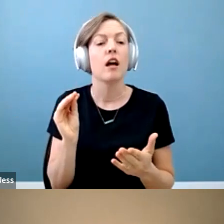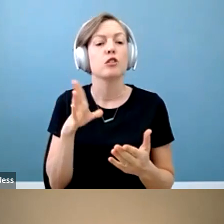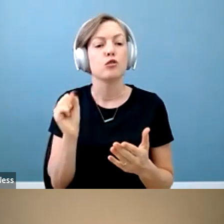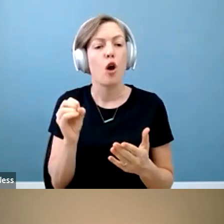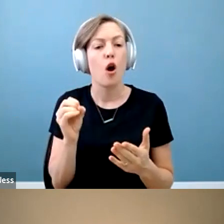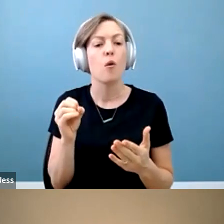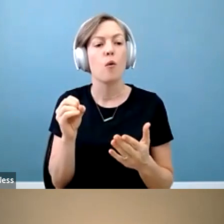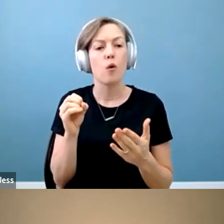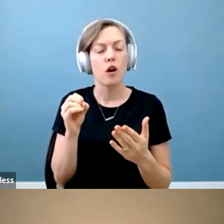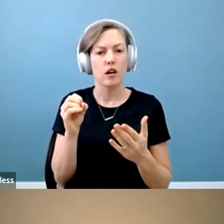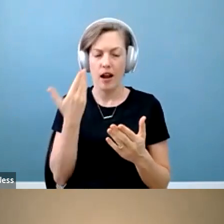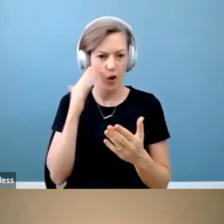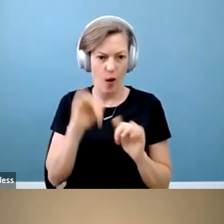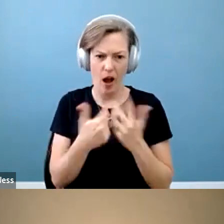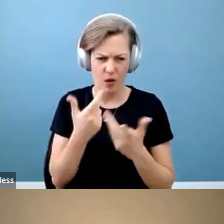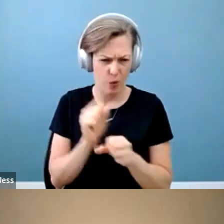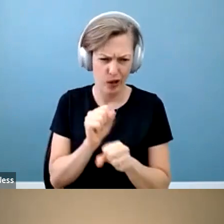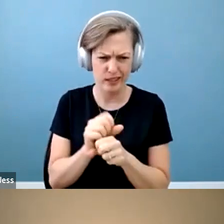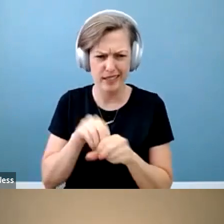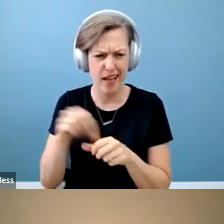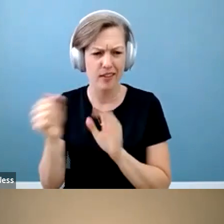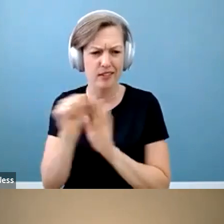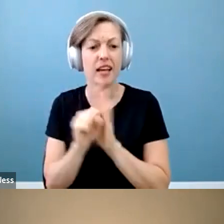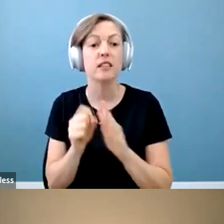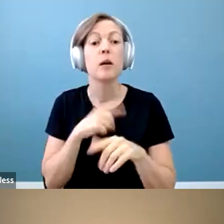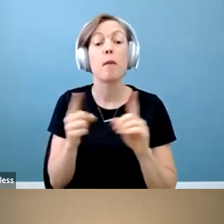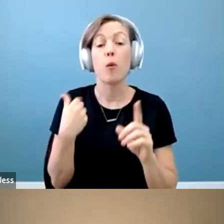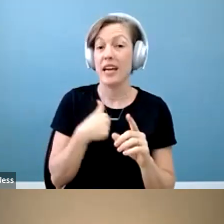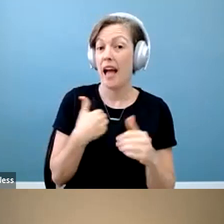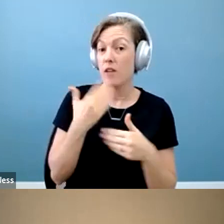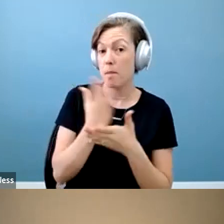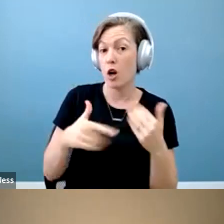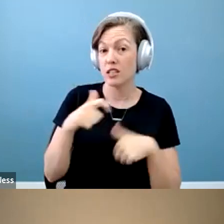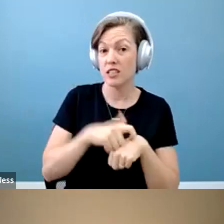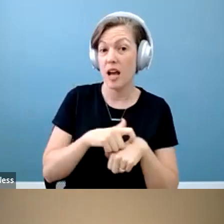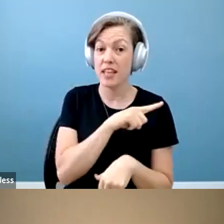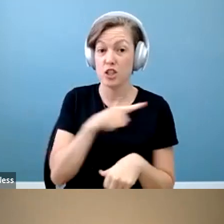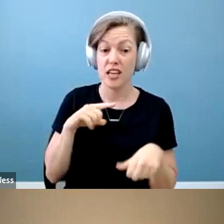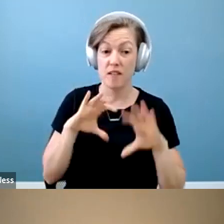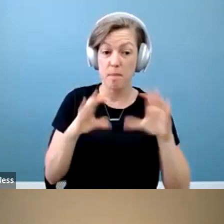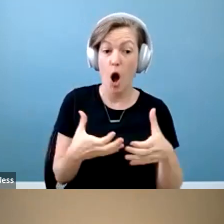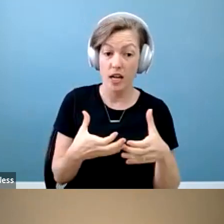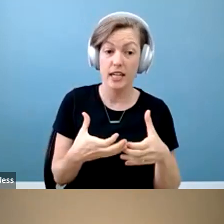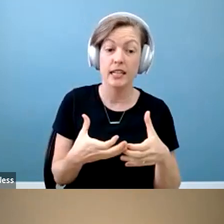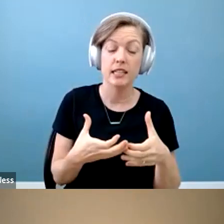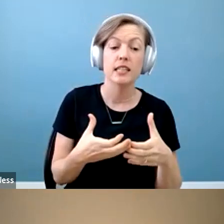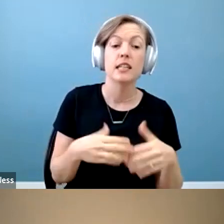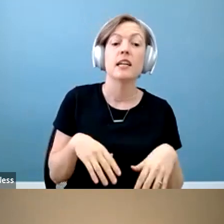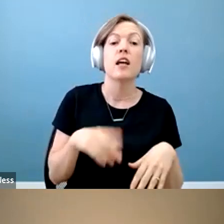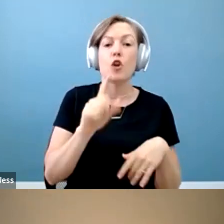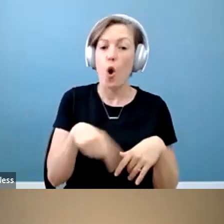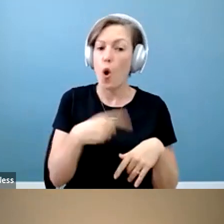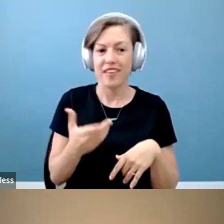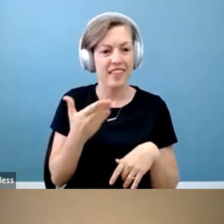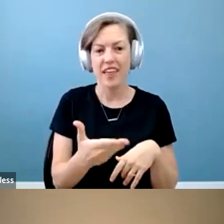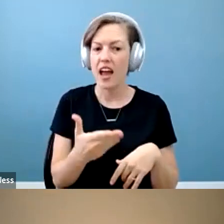So I don't know how this works in other states, but we have a part-time legislative body. They're only in there